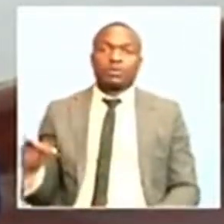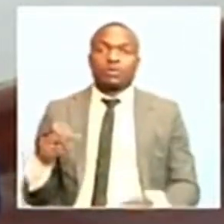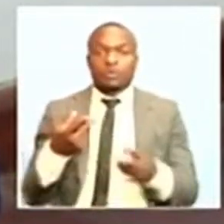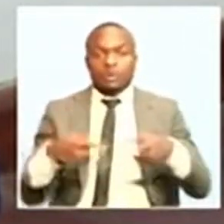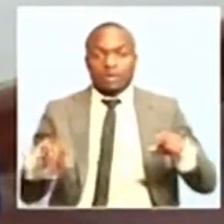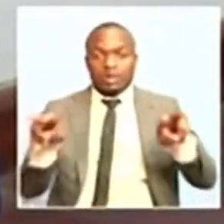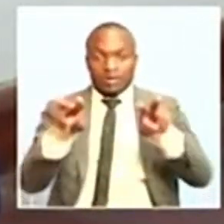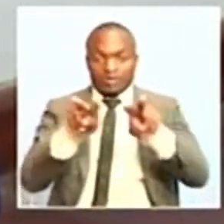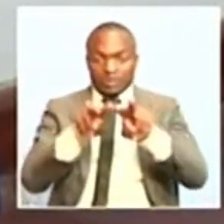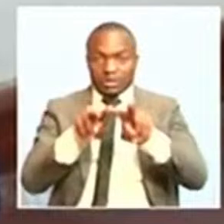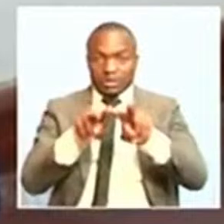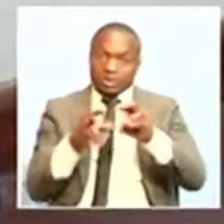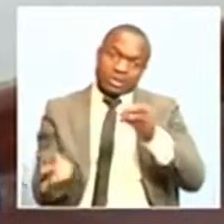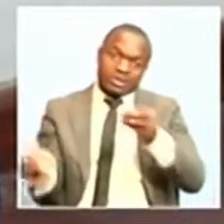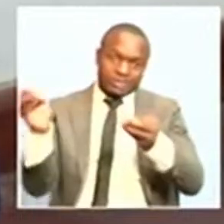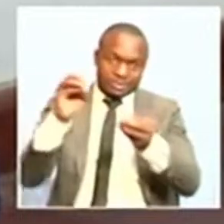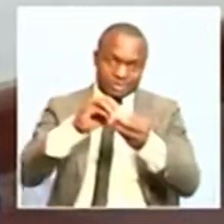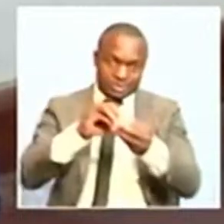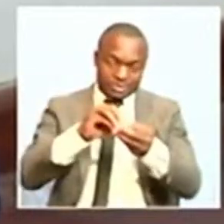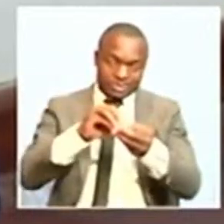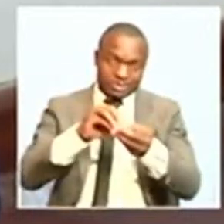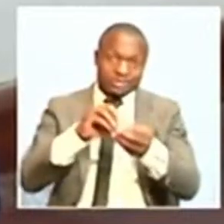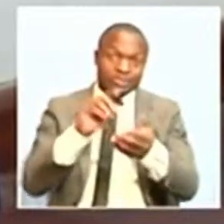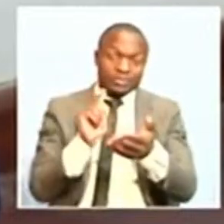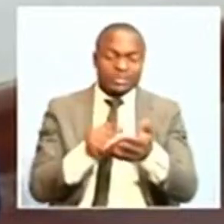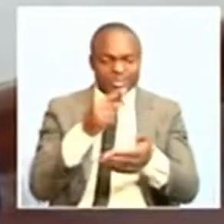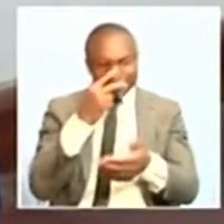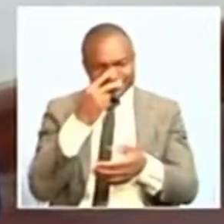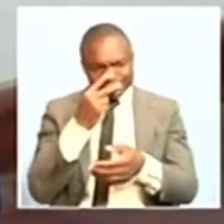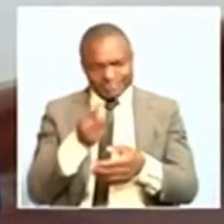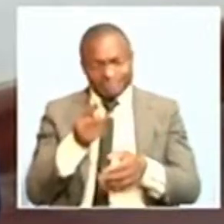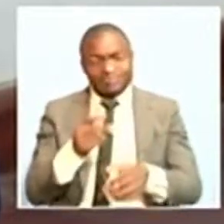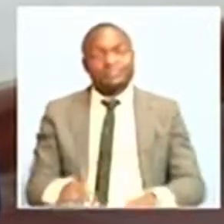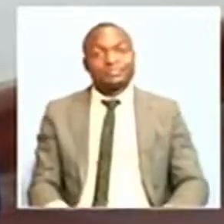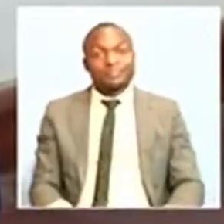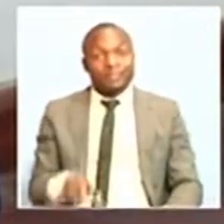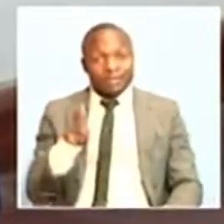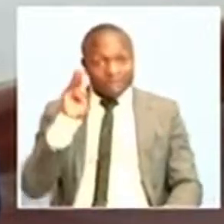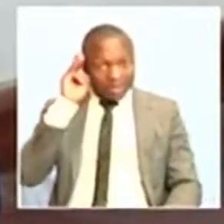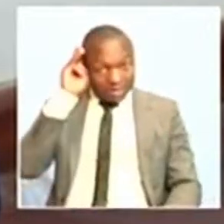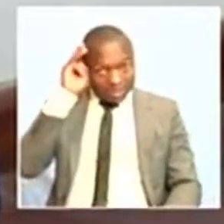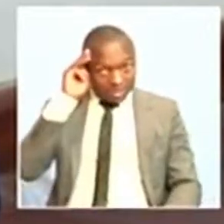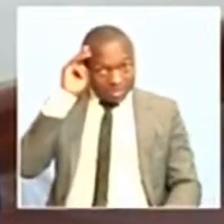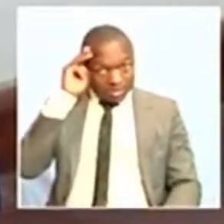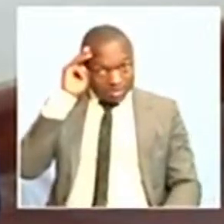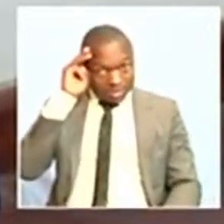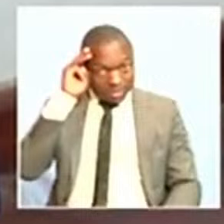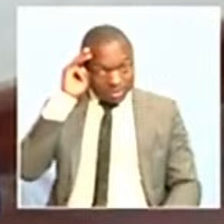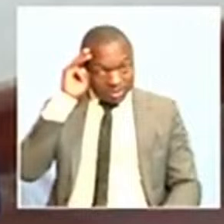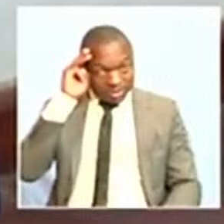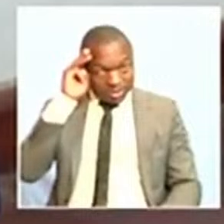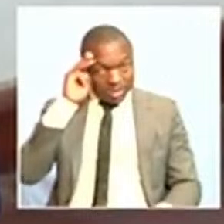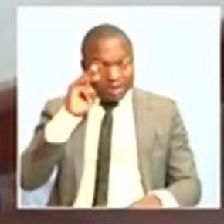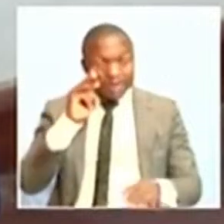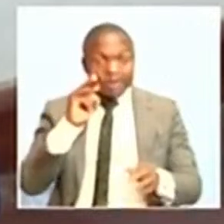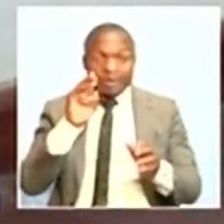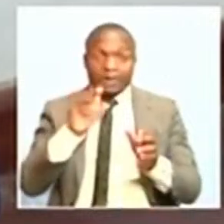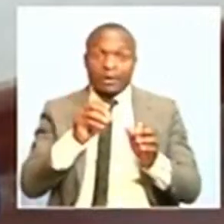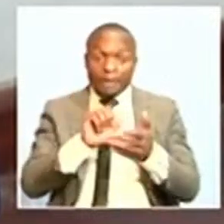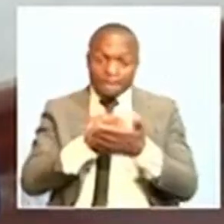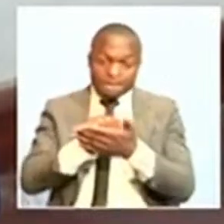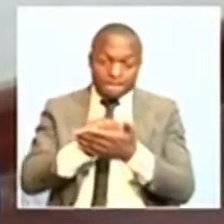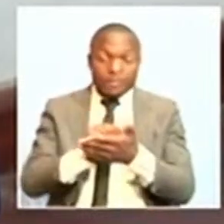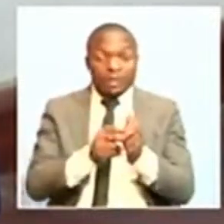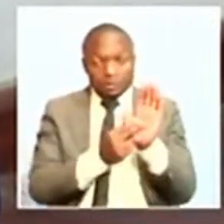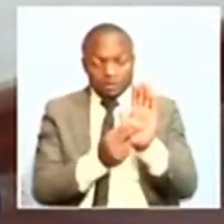to copper cathodes. Chair, you will note that the ministry had published the action plan on domestic revenue